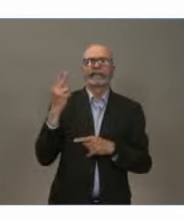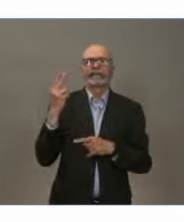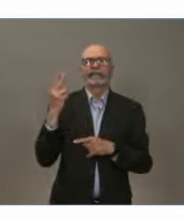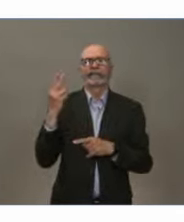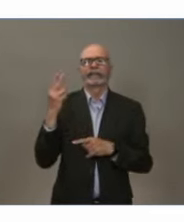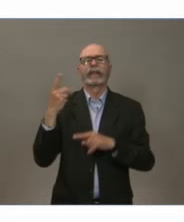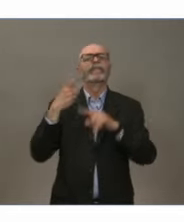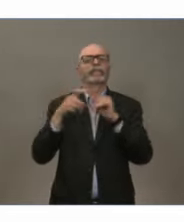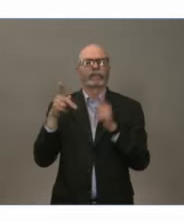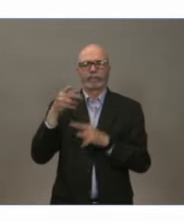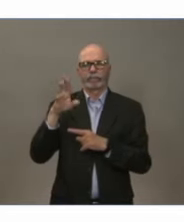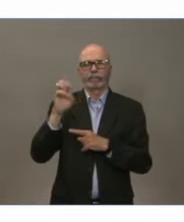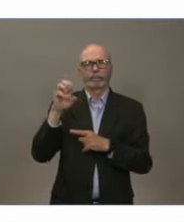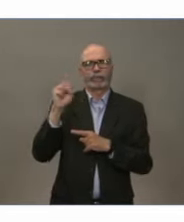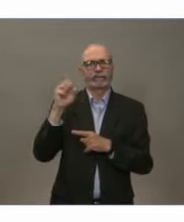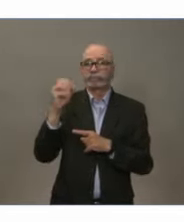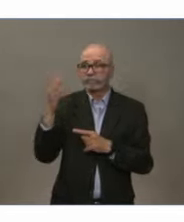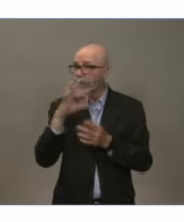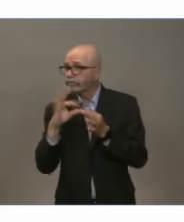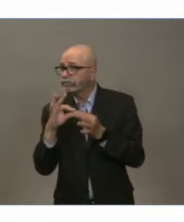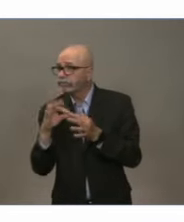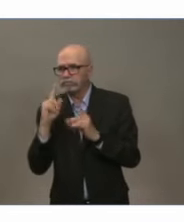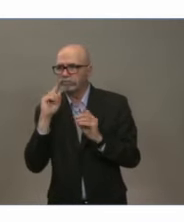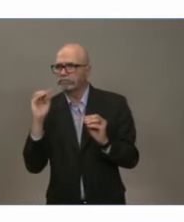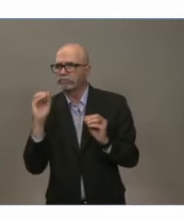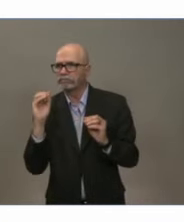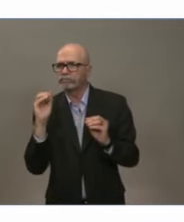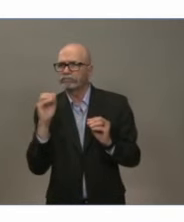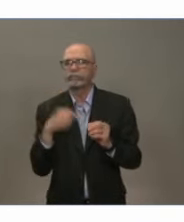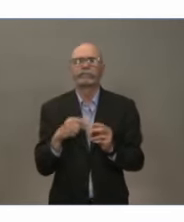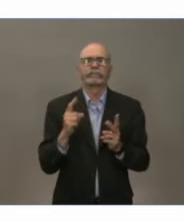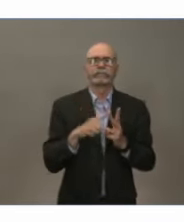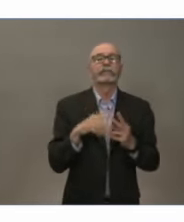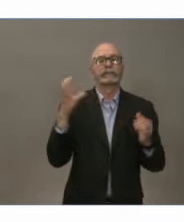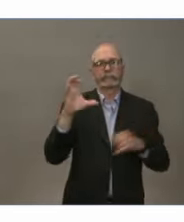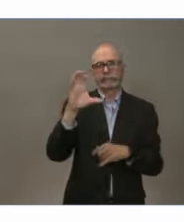We'll come back to you, Keith. We'll go to Natasha Pace from CTV. Go ahead, Natasha.